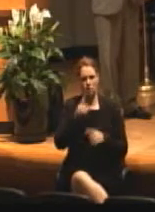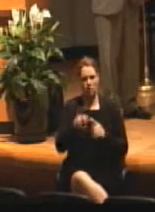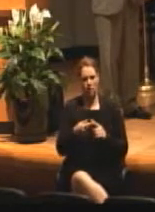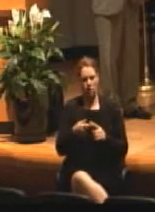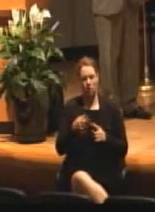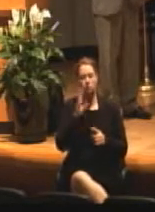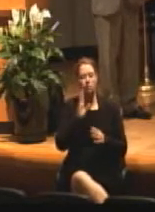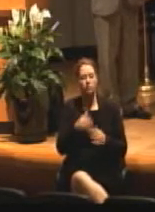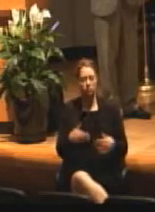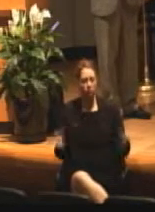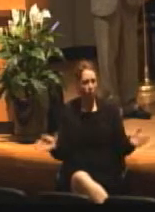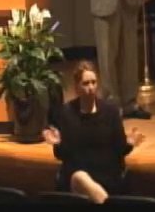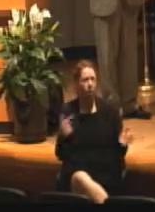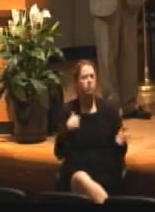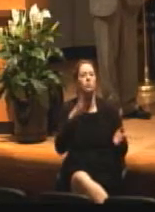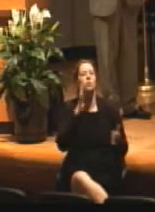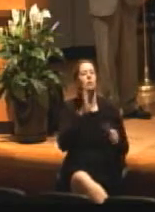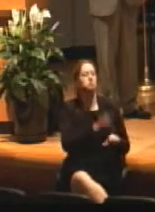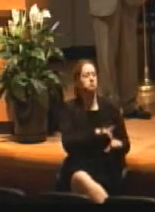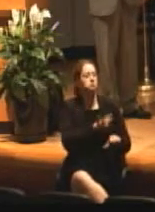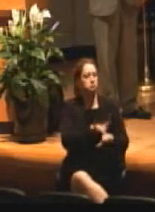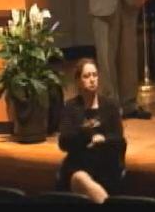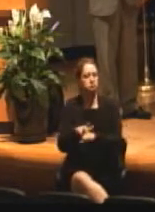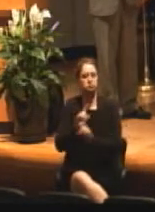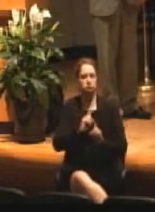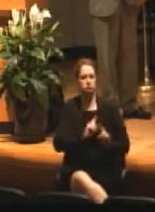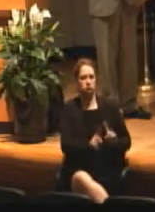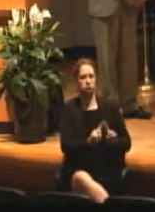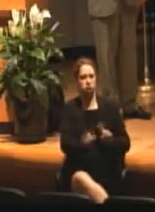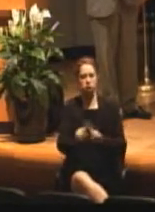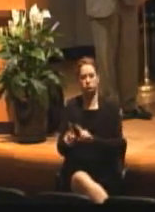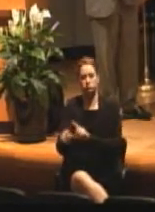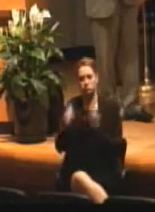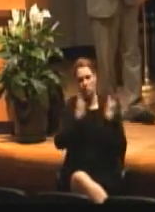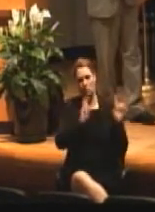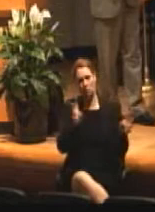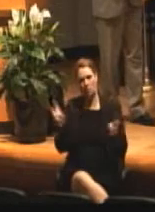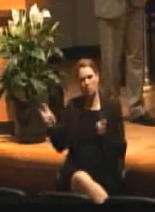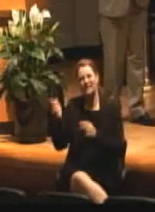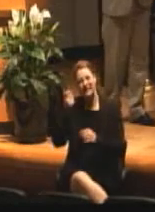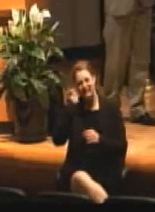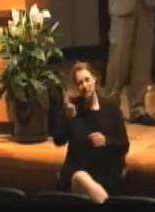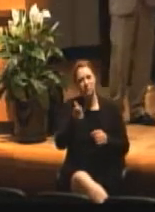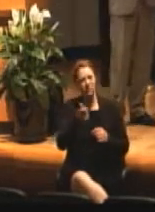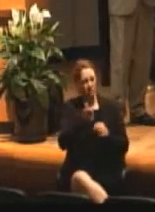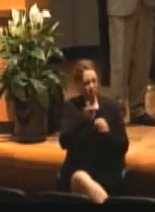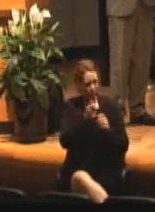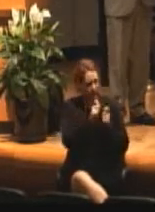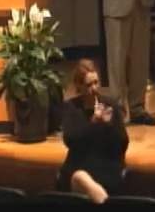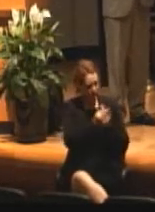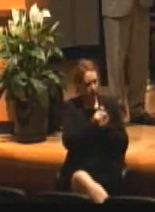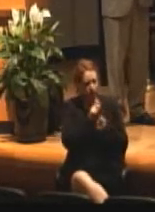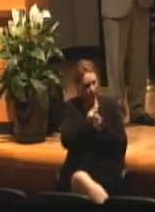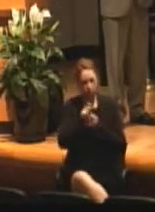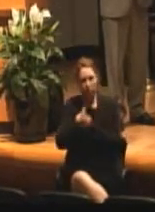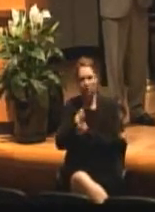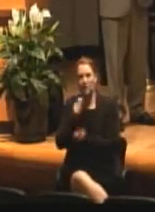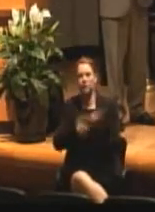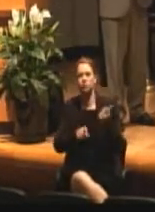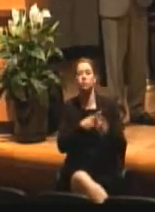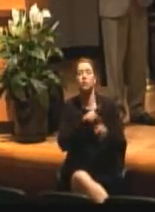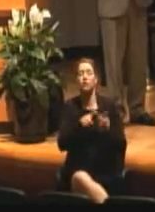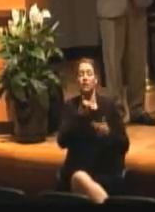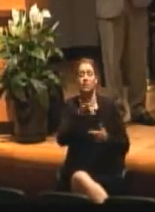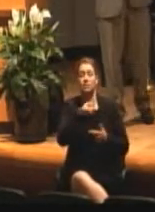an overview. We're gonna hit on all the topics, talk about them a little bit in detail on each one, and then if you have stuff we wanna talk about or go over some questions, we can do